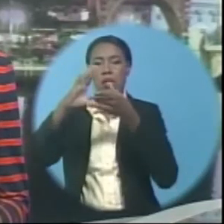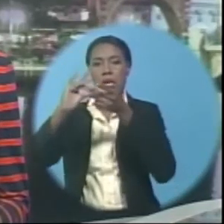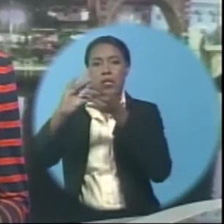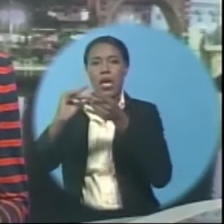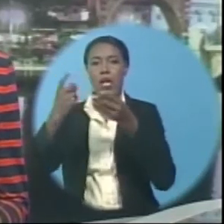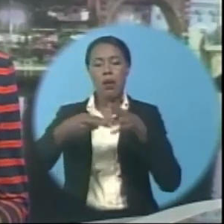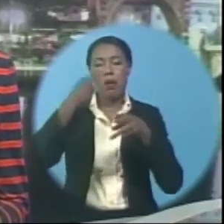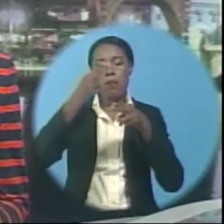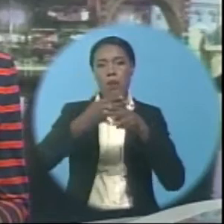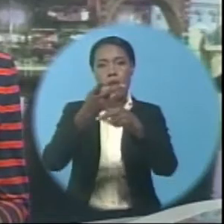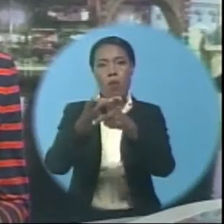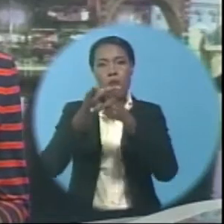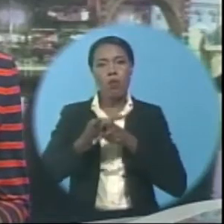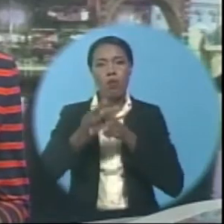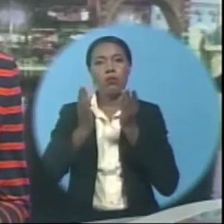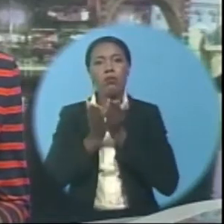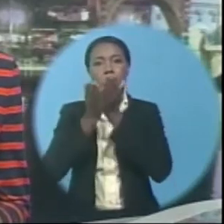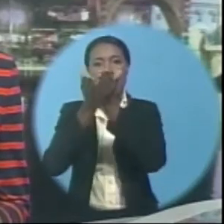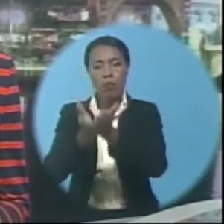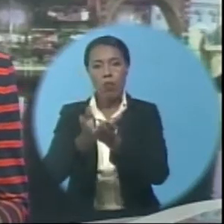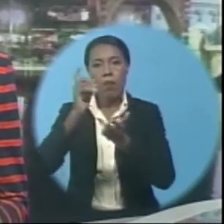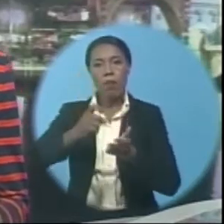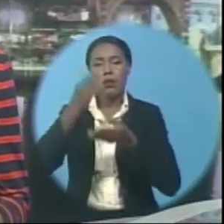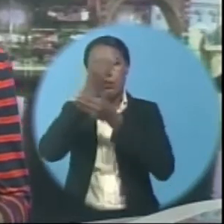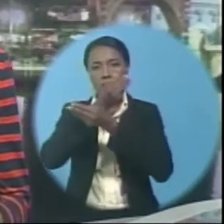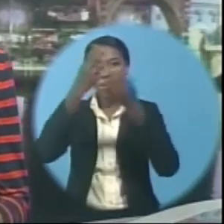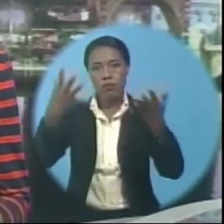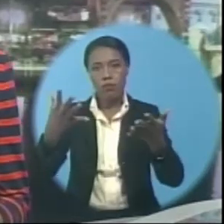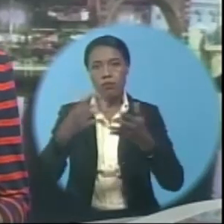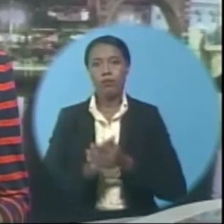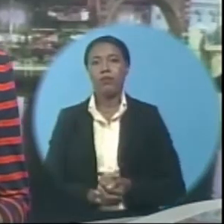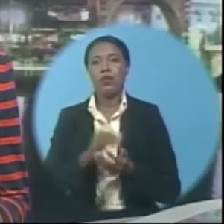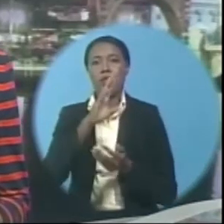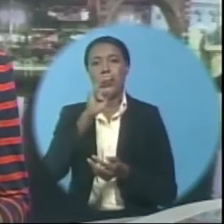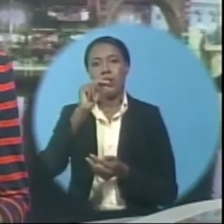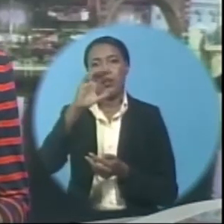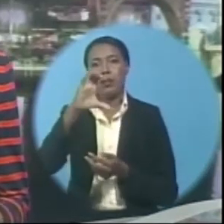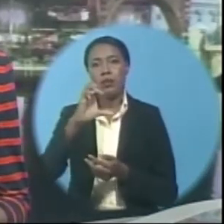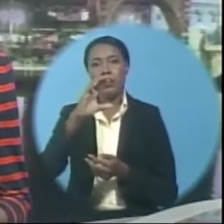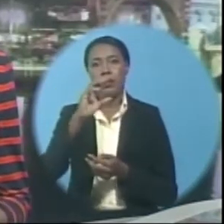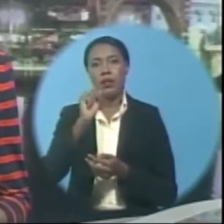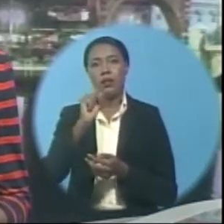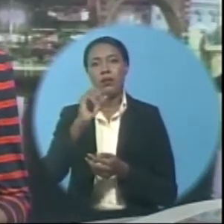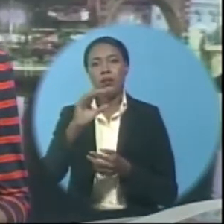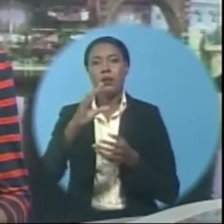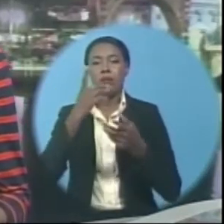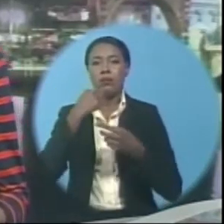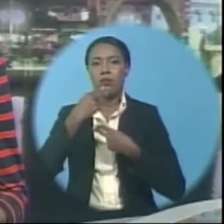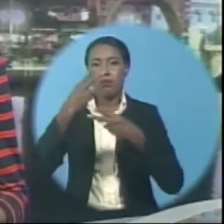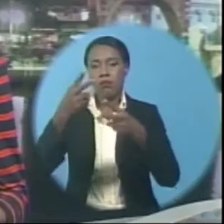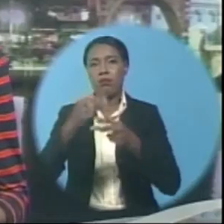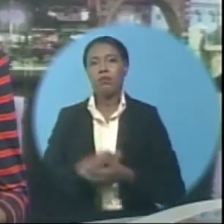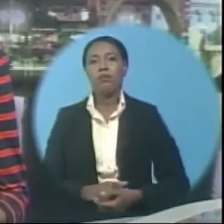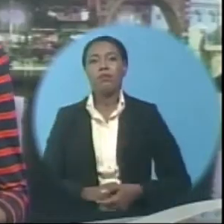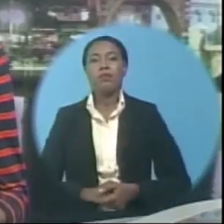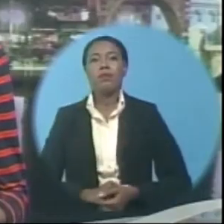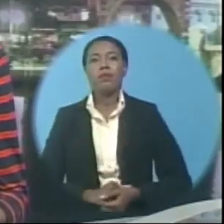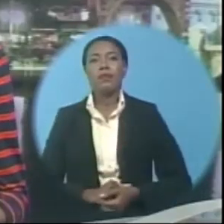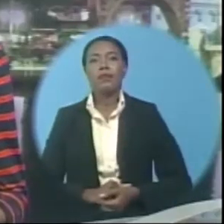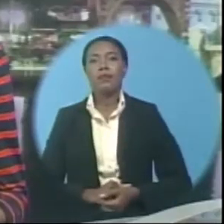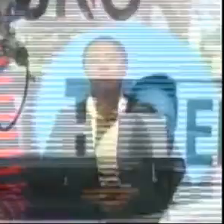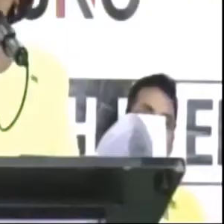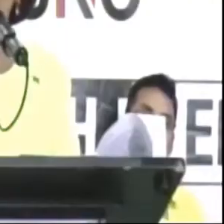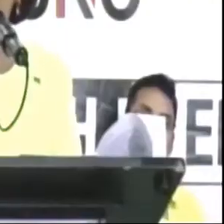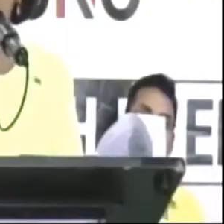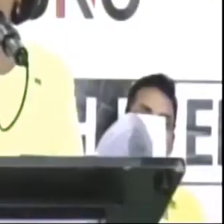the names of the real owners of one of the vessels. CNC3's Jesse Ramdeo tells us more.